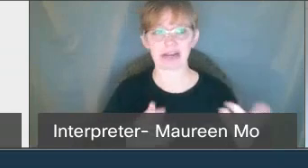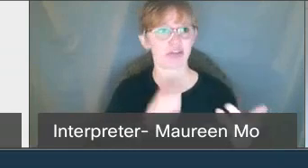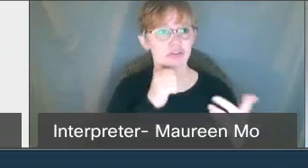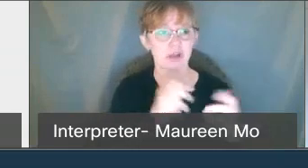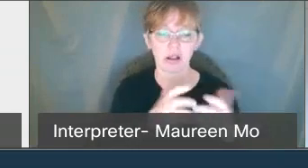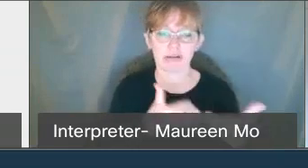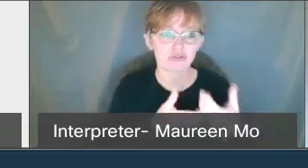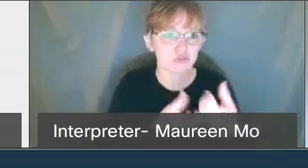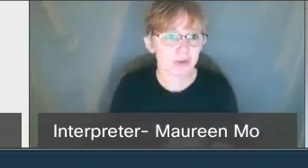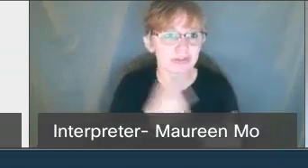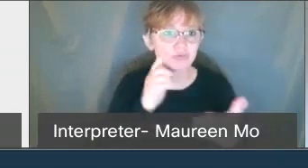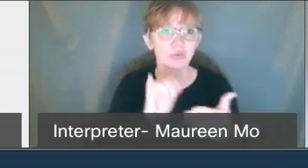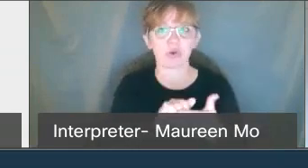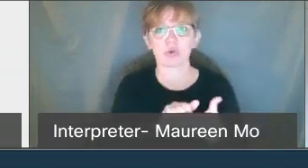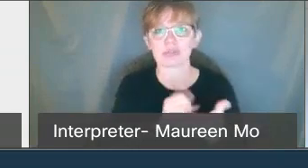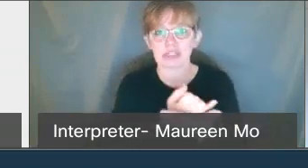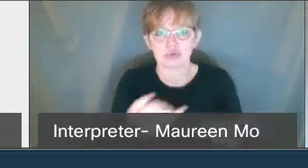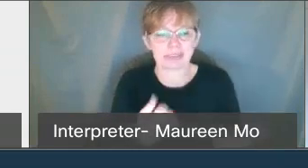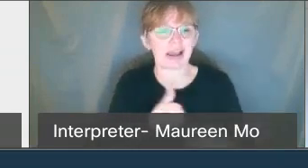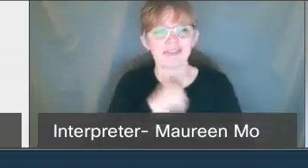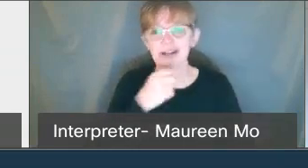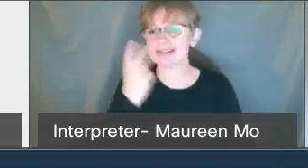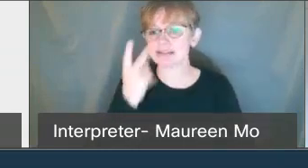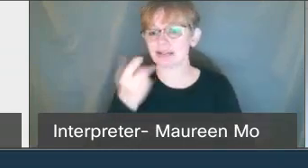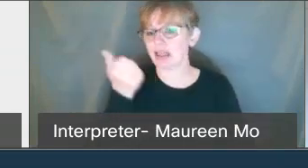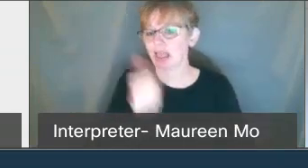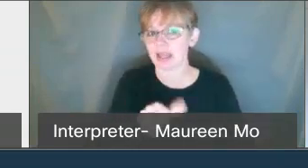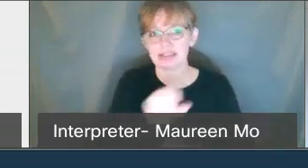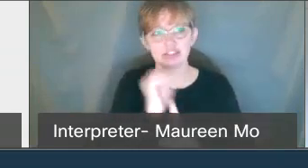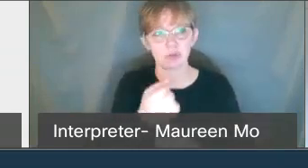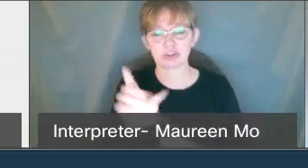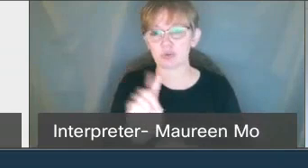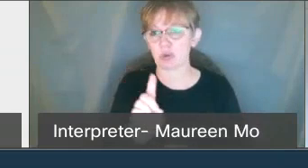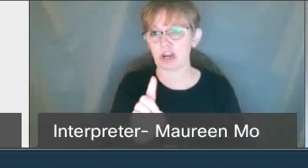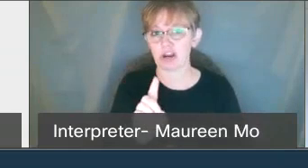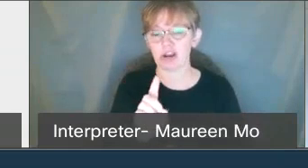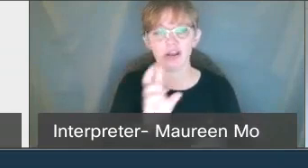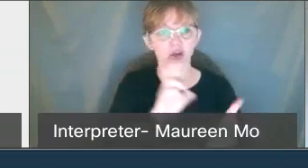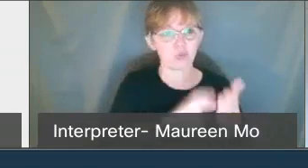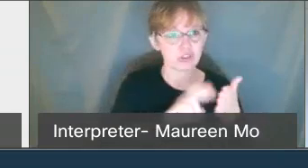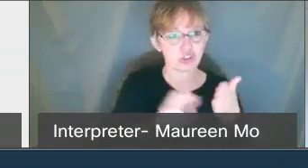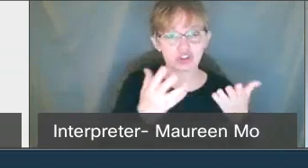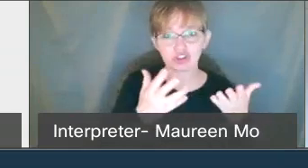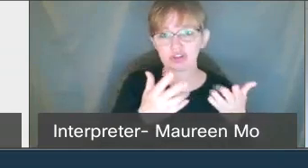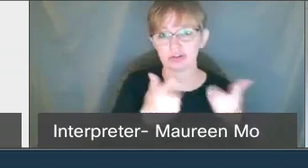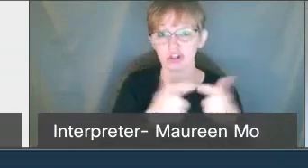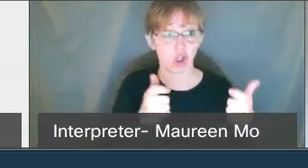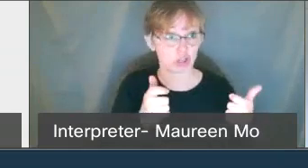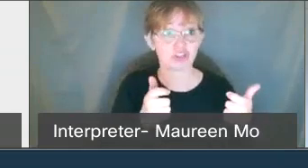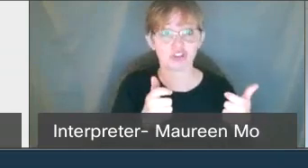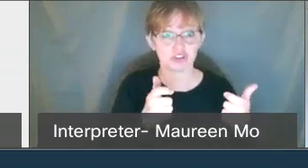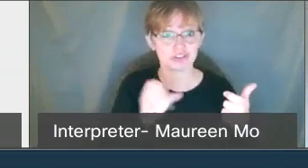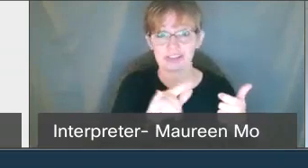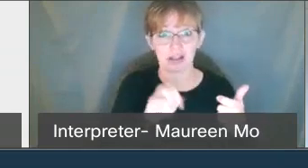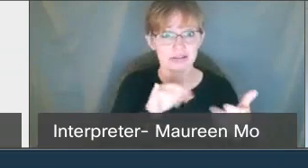instruments. I haven't seen any circumstance in which there's been a research study, a large-scale study done rigorously,